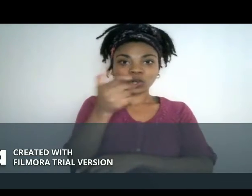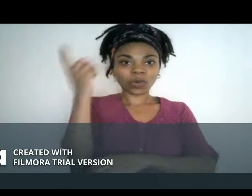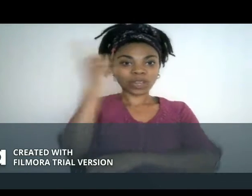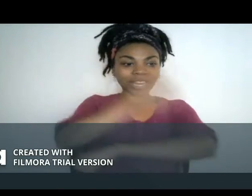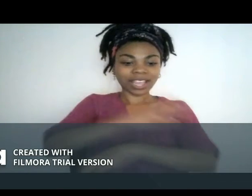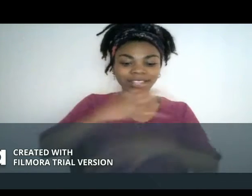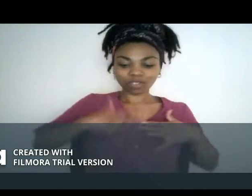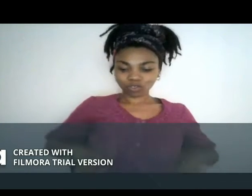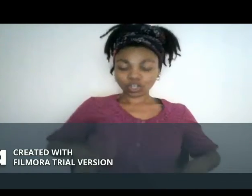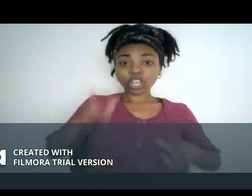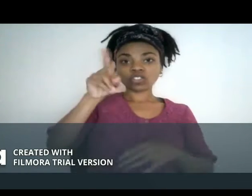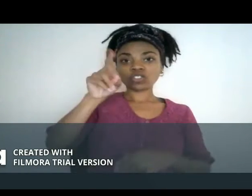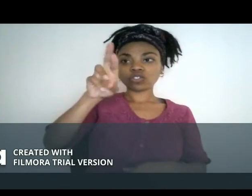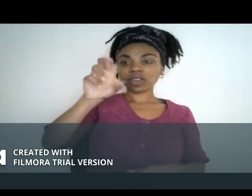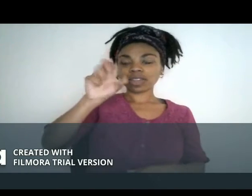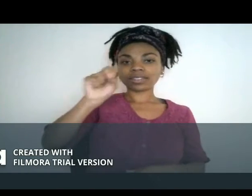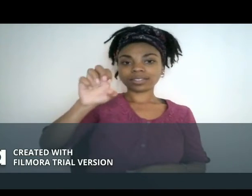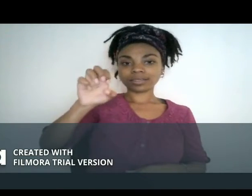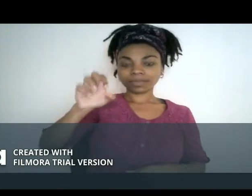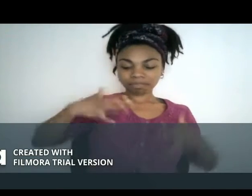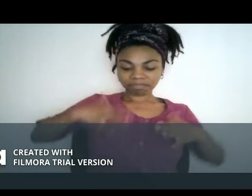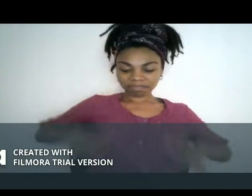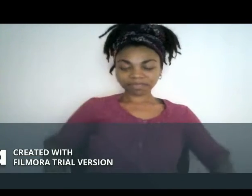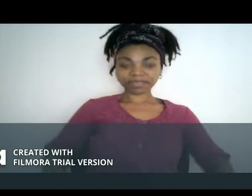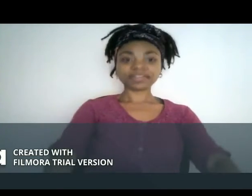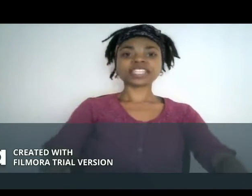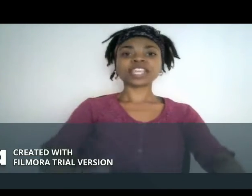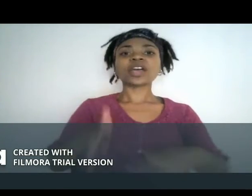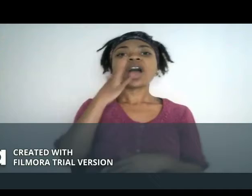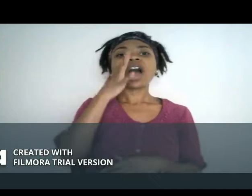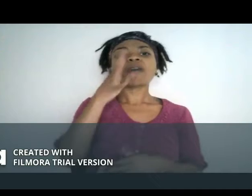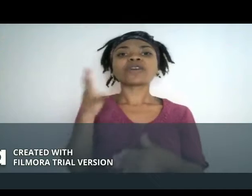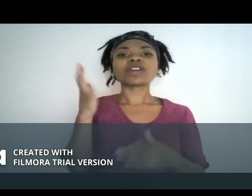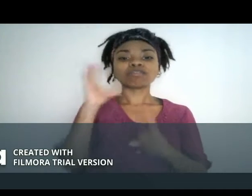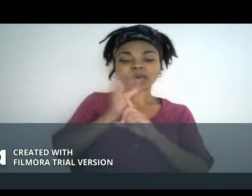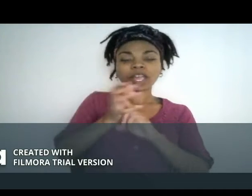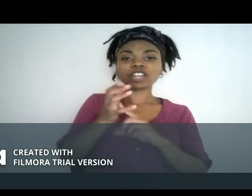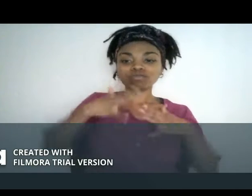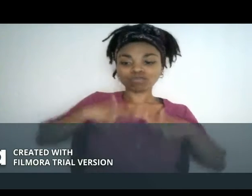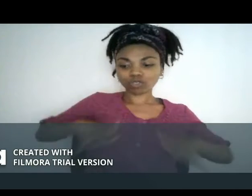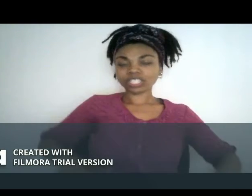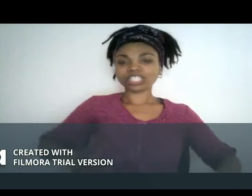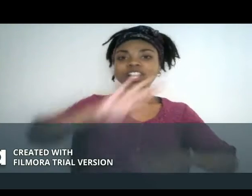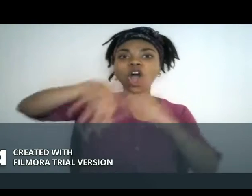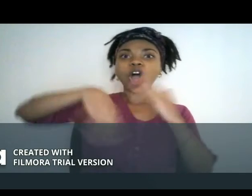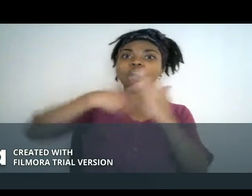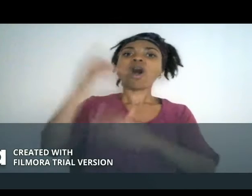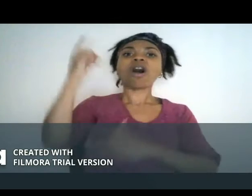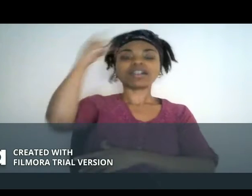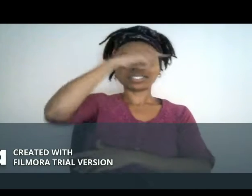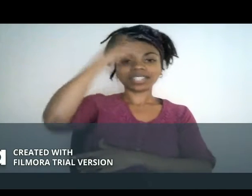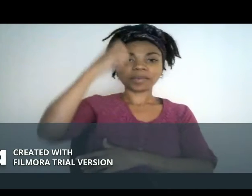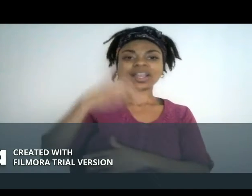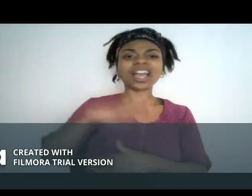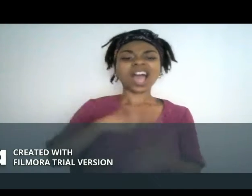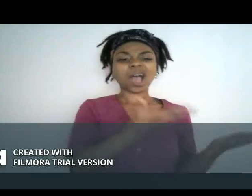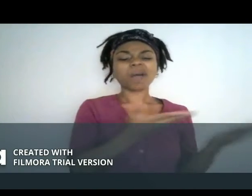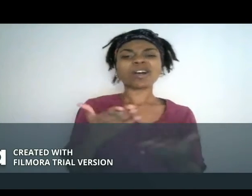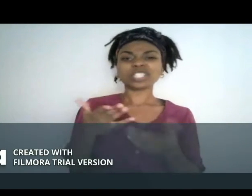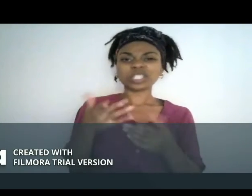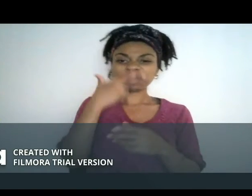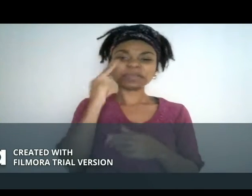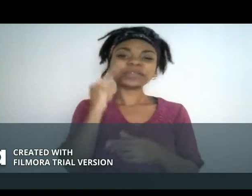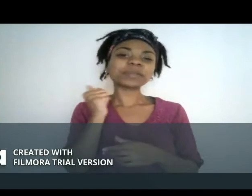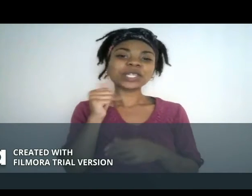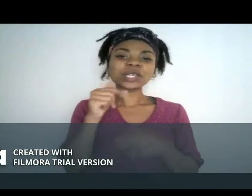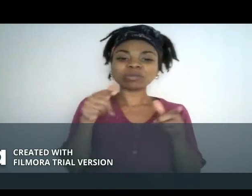I'm going to take it all the way. I want to wear dresses all summer. Like I said, I bought some cute little loose shorts I may wear.